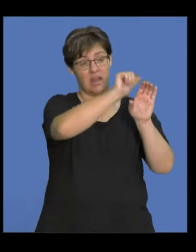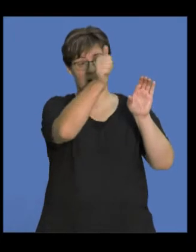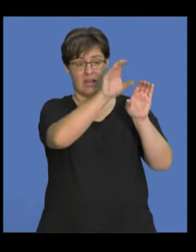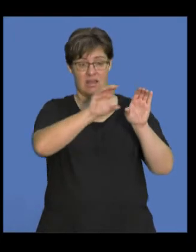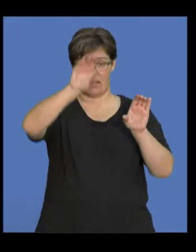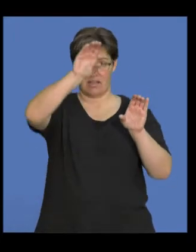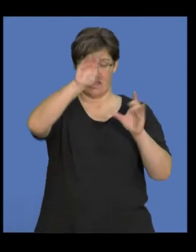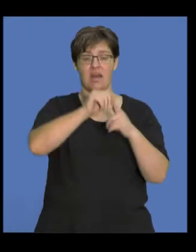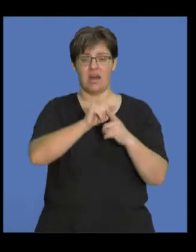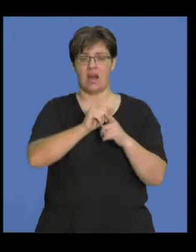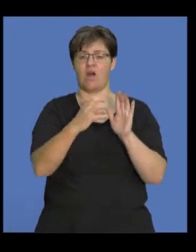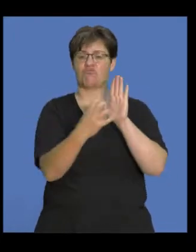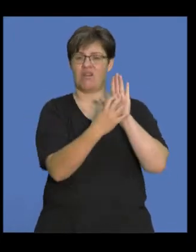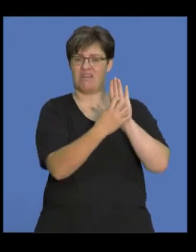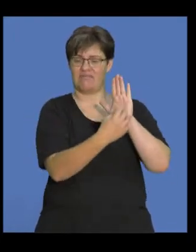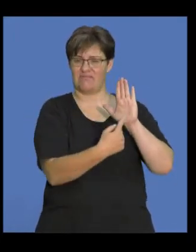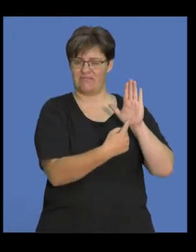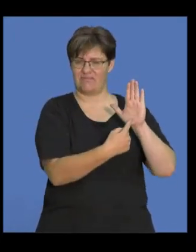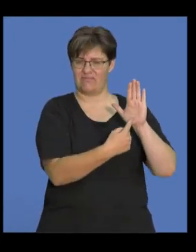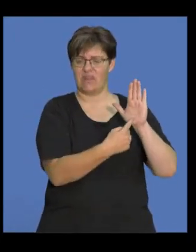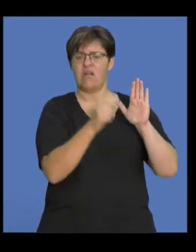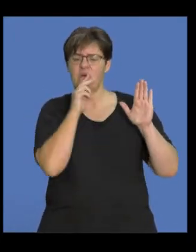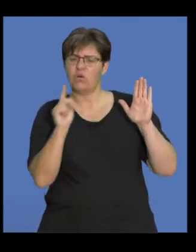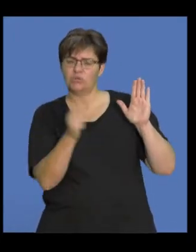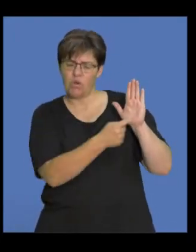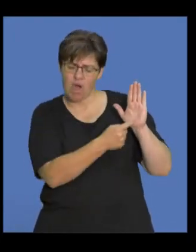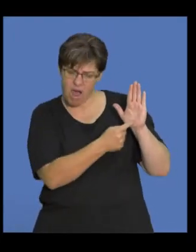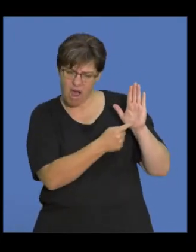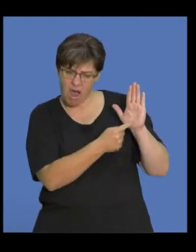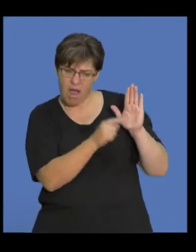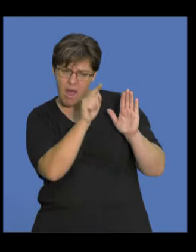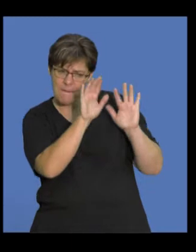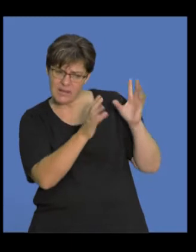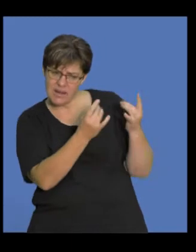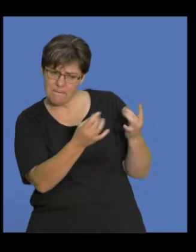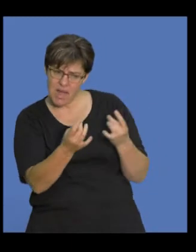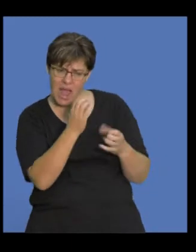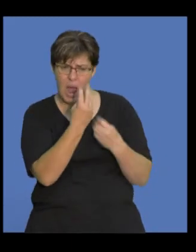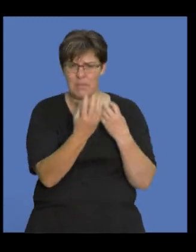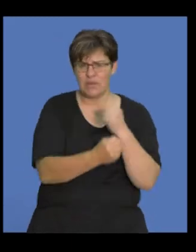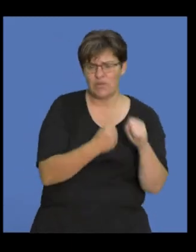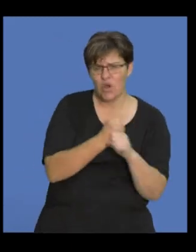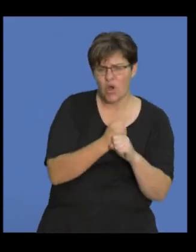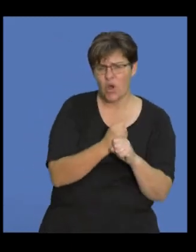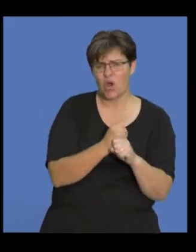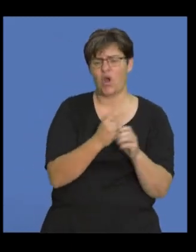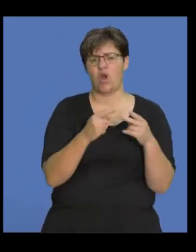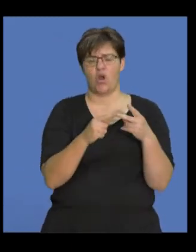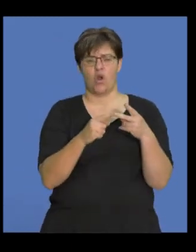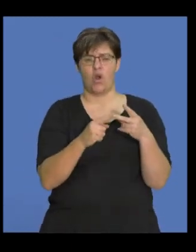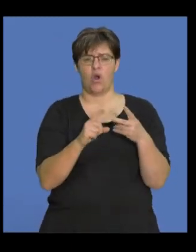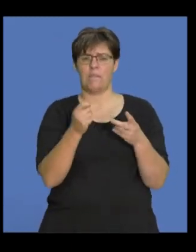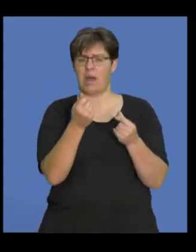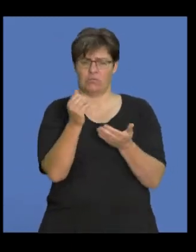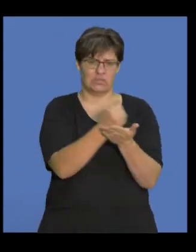us drawing some graphs to show the correlation of maybe number of years with the amount that you are